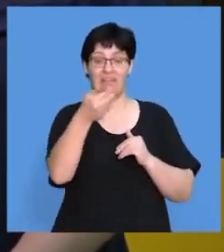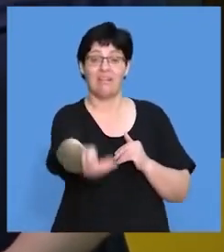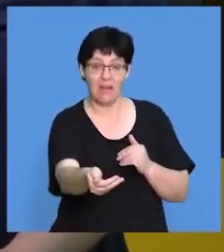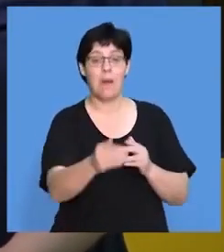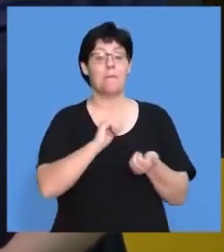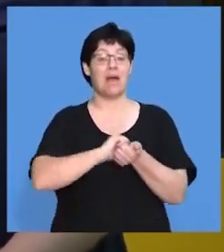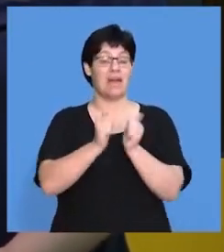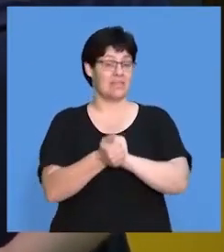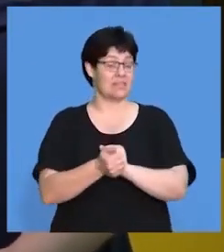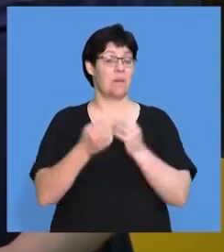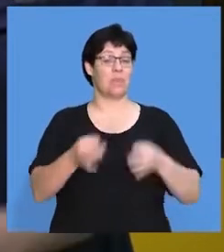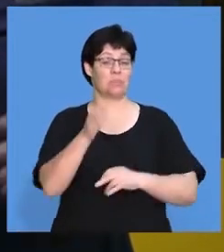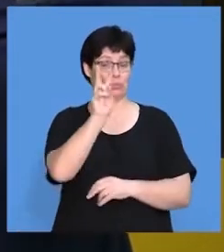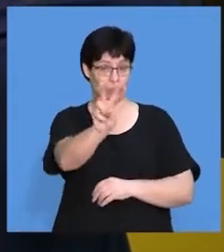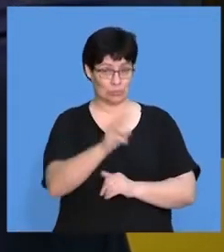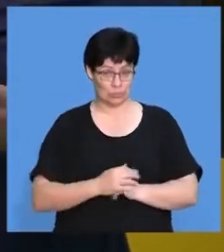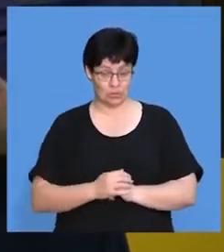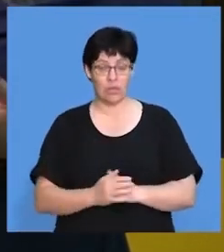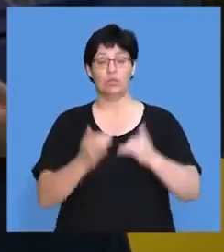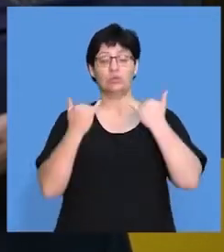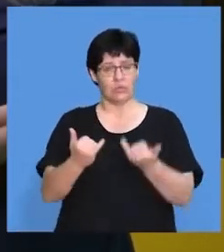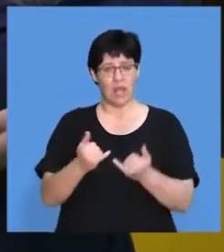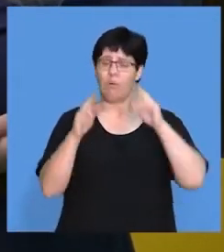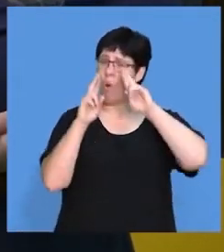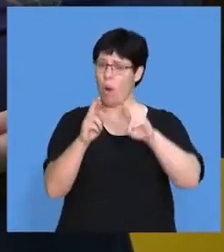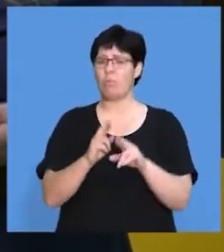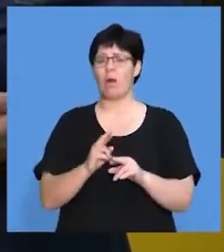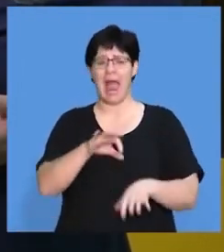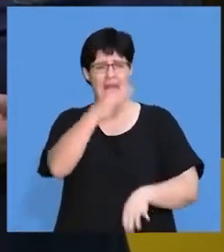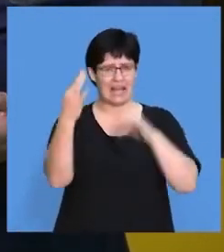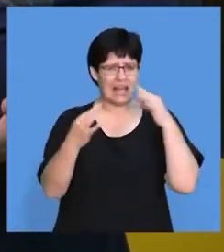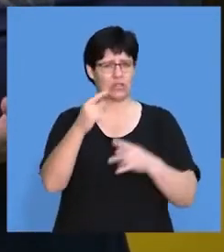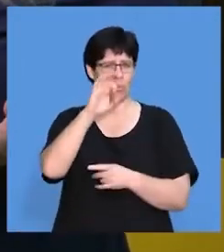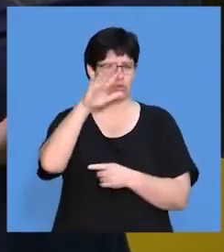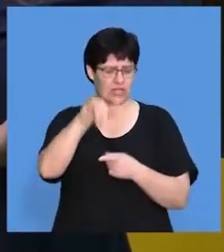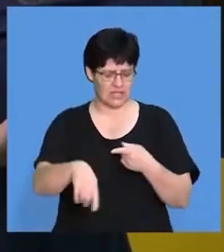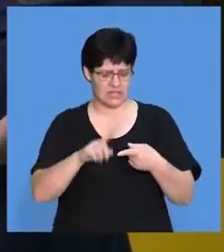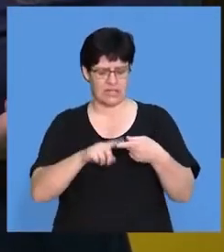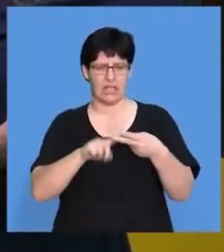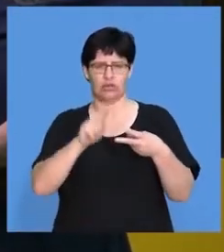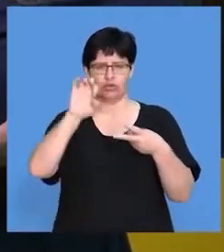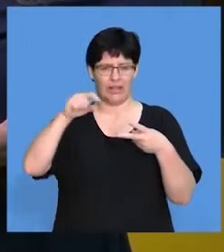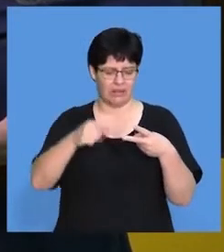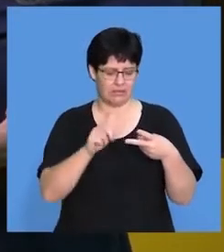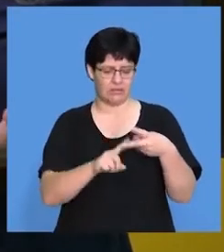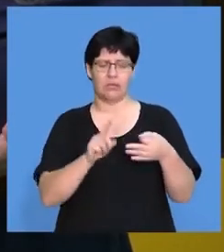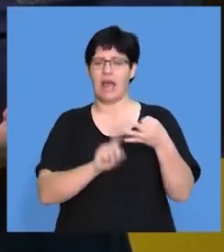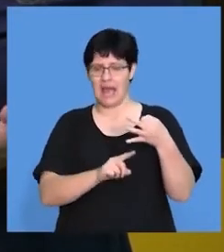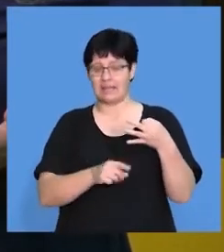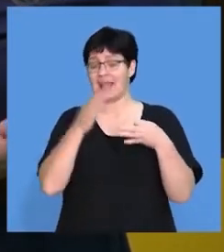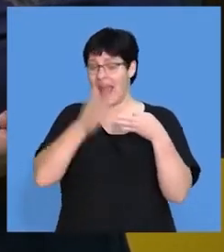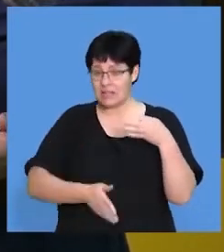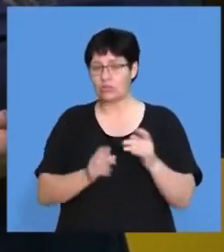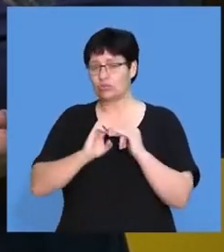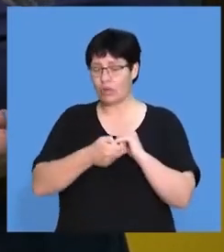2. Today we're going to hopefully cover some analytical geometry, some trig, and then at the end we're going to try and do